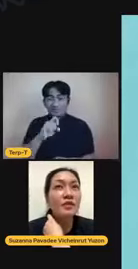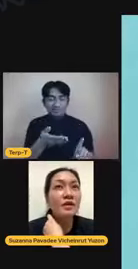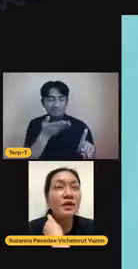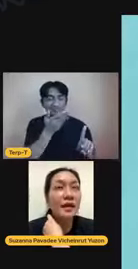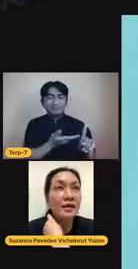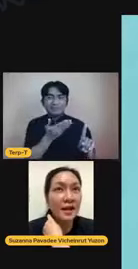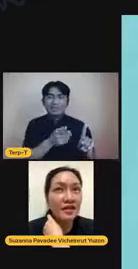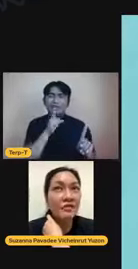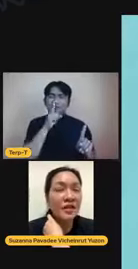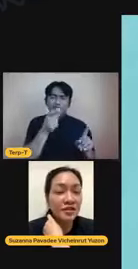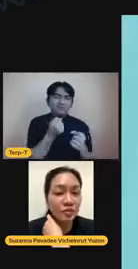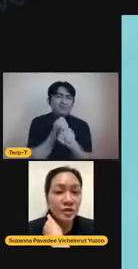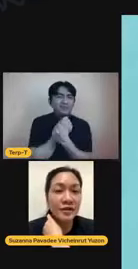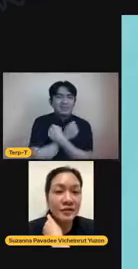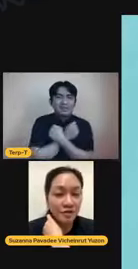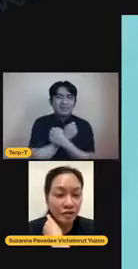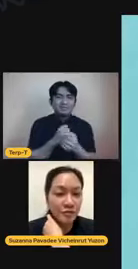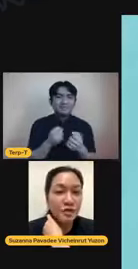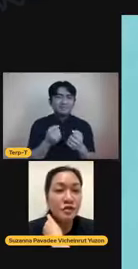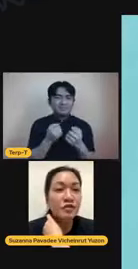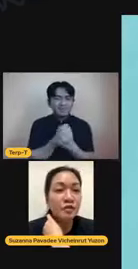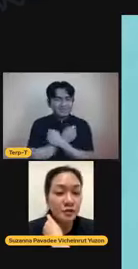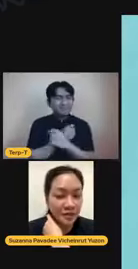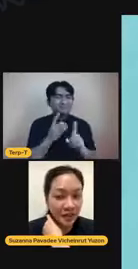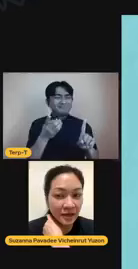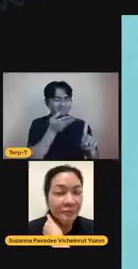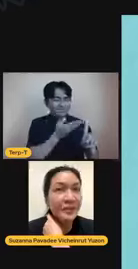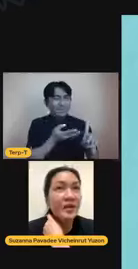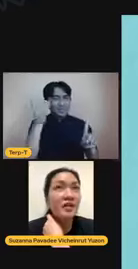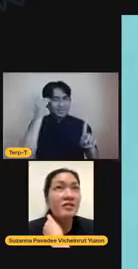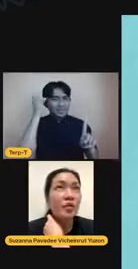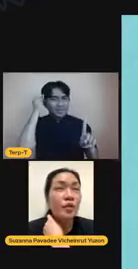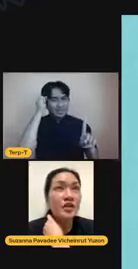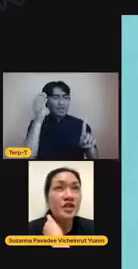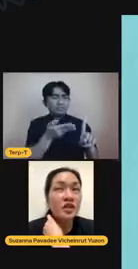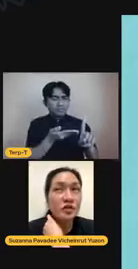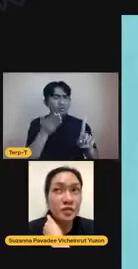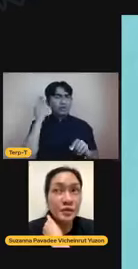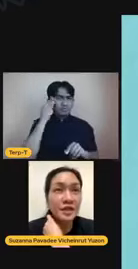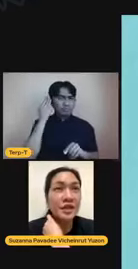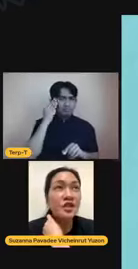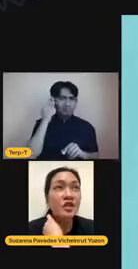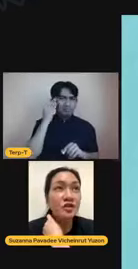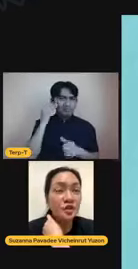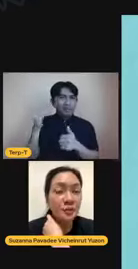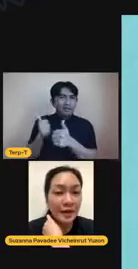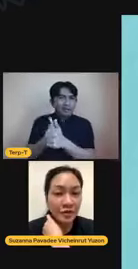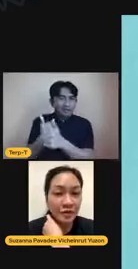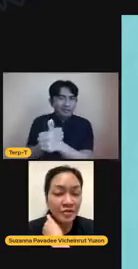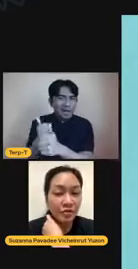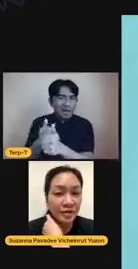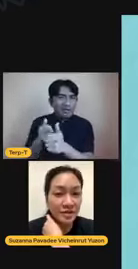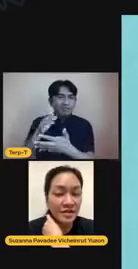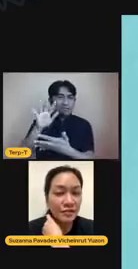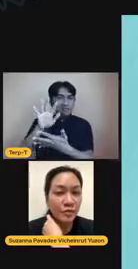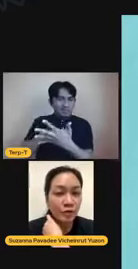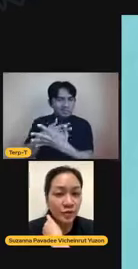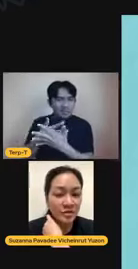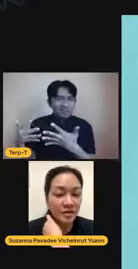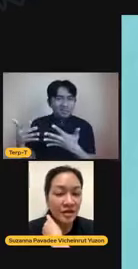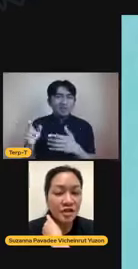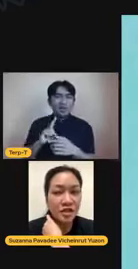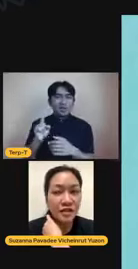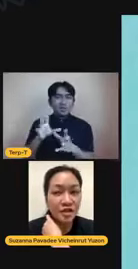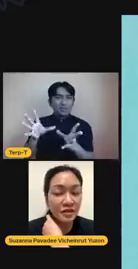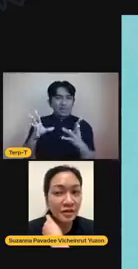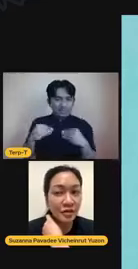she loves, like a lot of kids with Down syndrome, she knows her routine. So once she knows her routine, she knows her boundaries of what's acceptable,